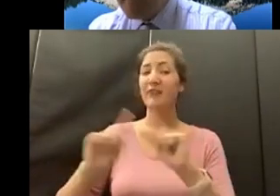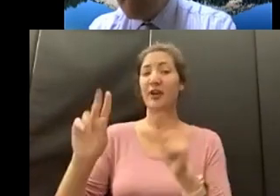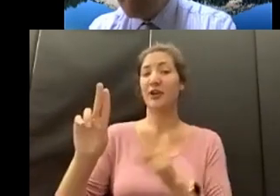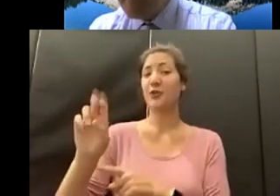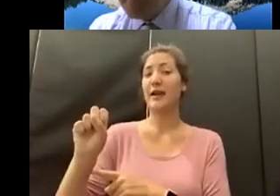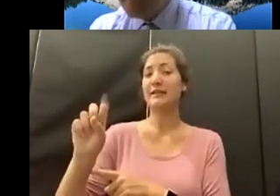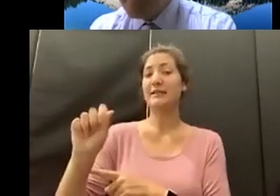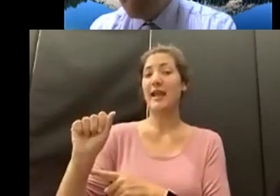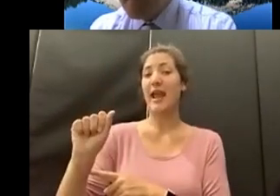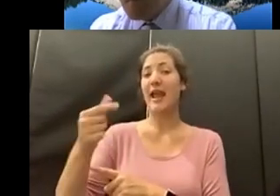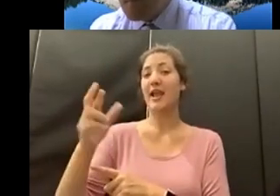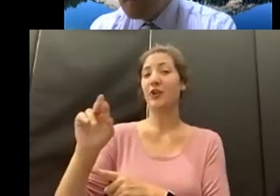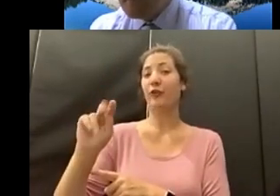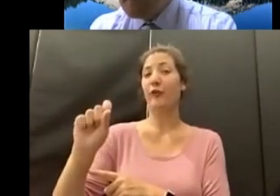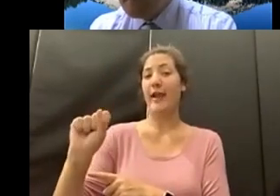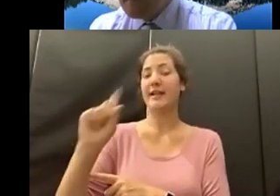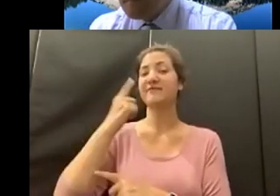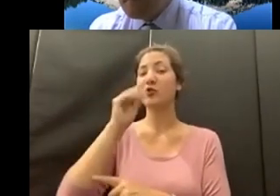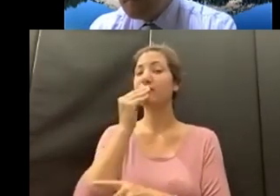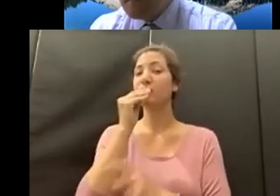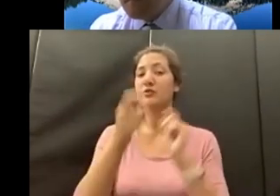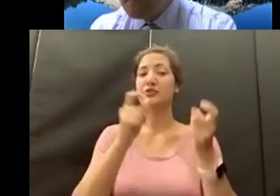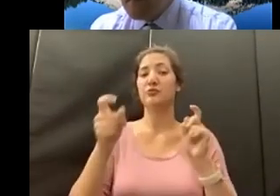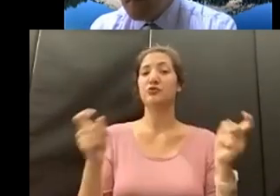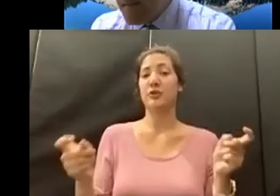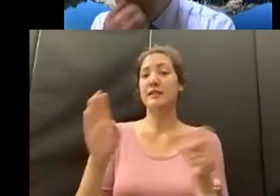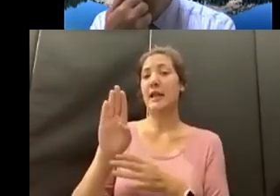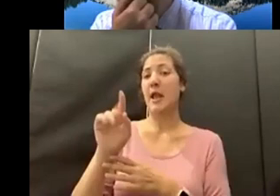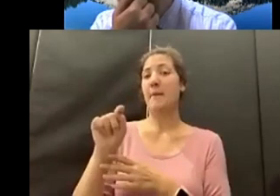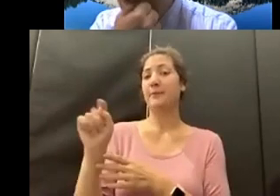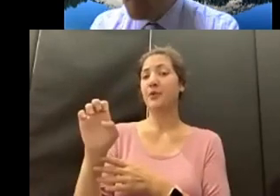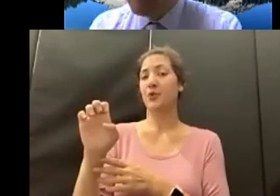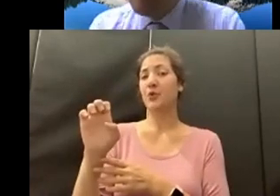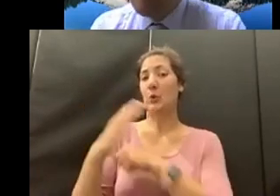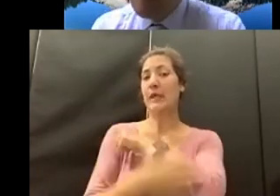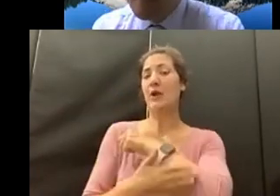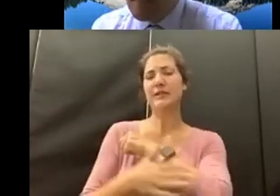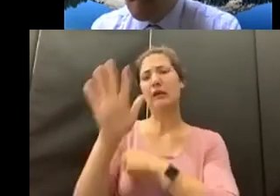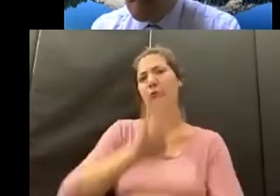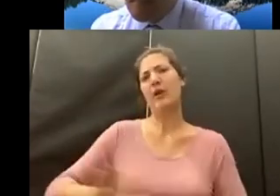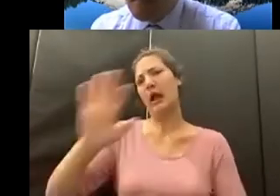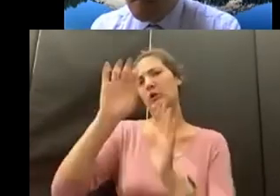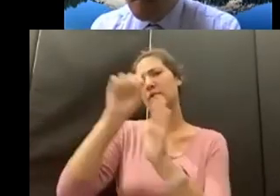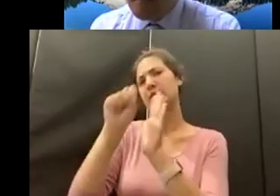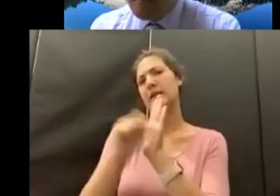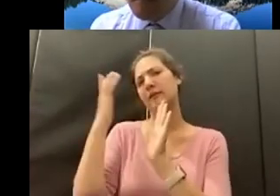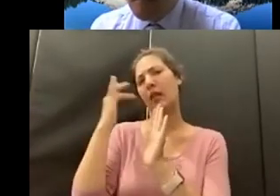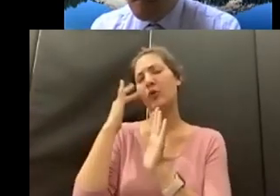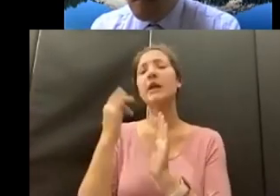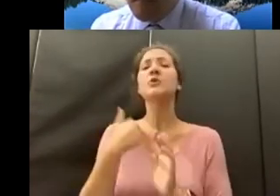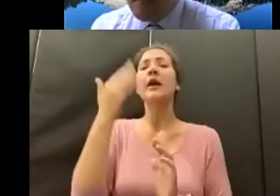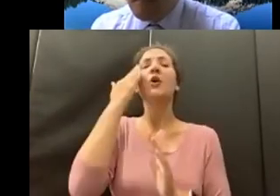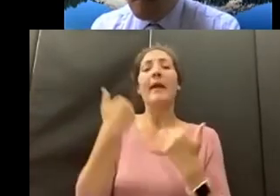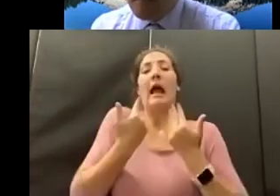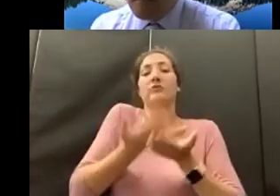distribution in Butte County, and I know has done, throughout the state. And so there are